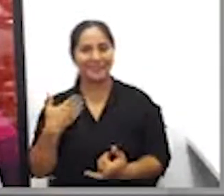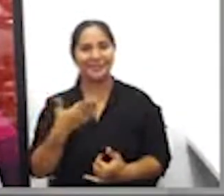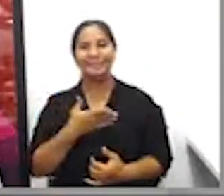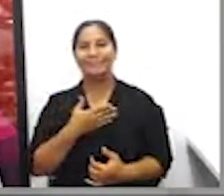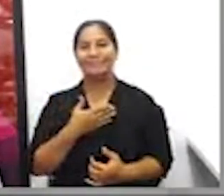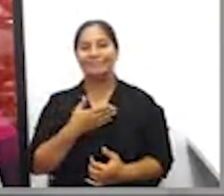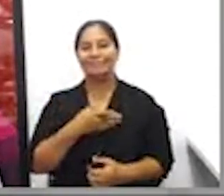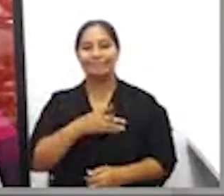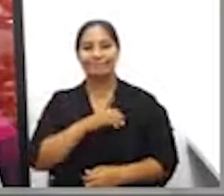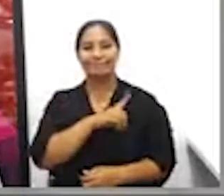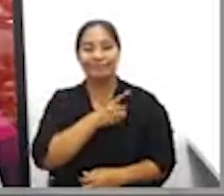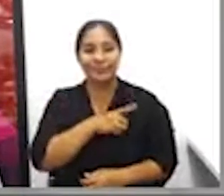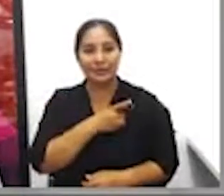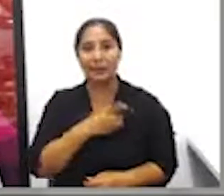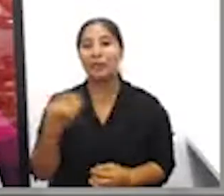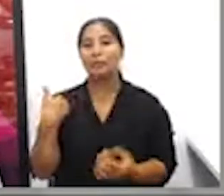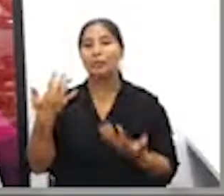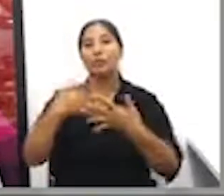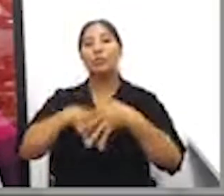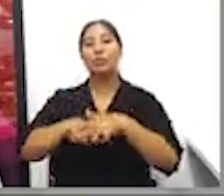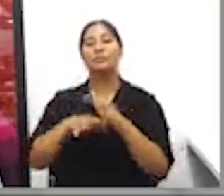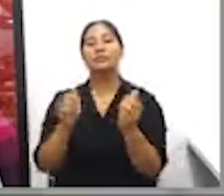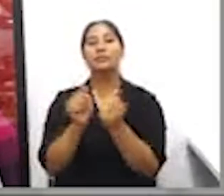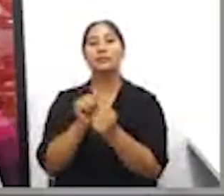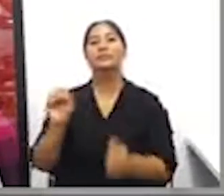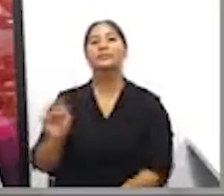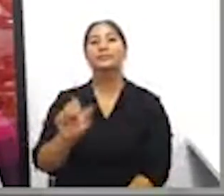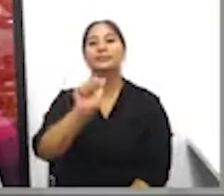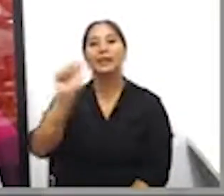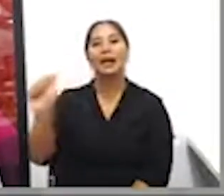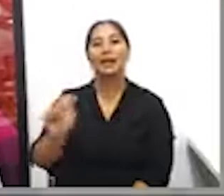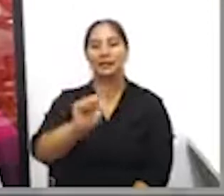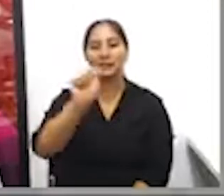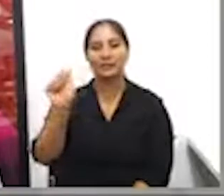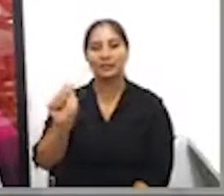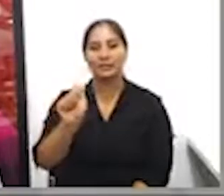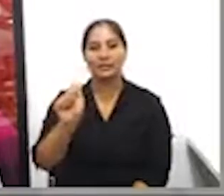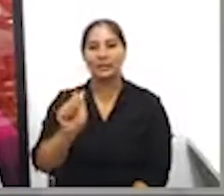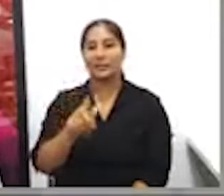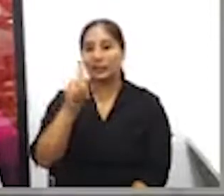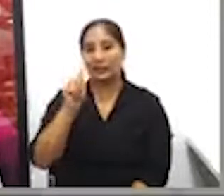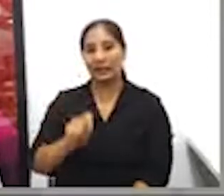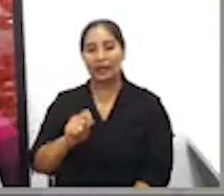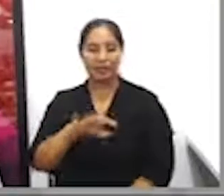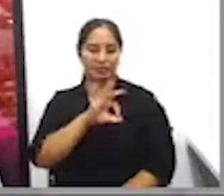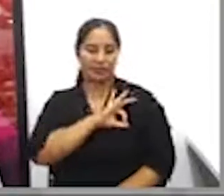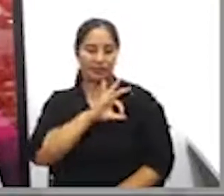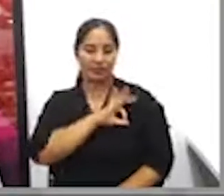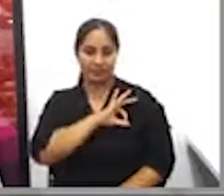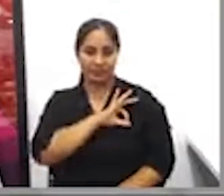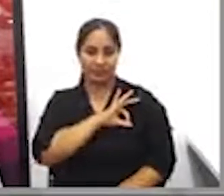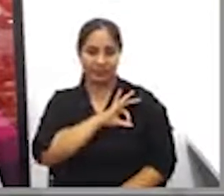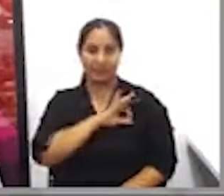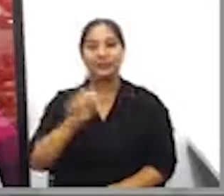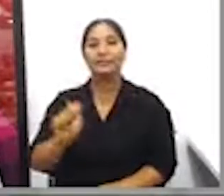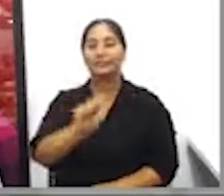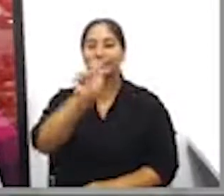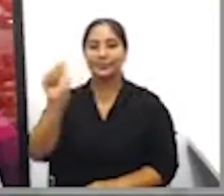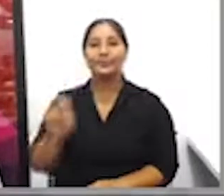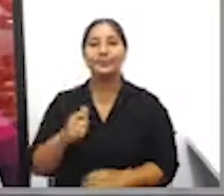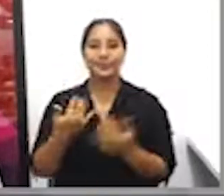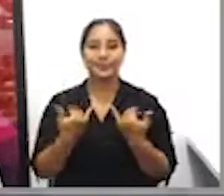now with ASEAN, but we are not a member of ASEAN. President Biden